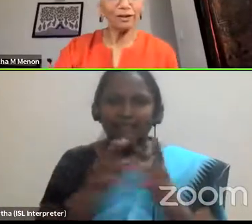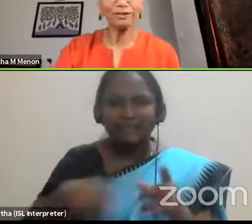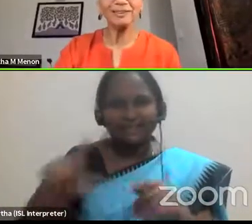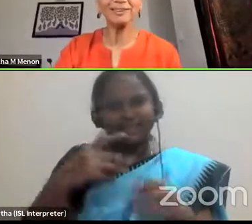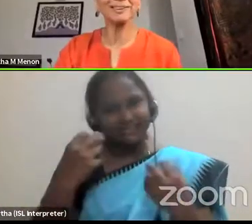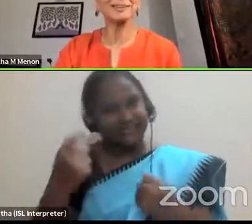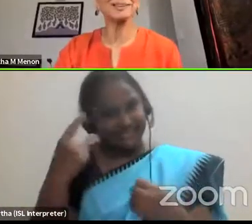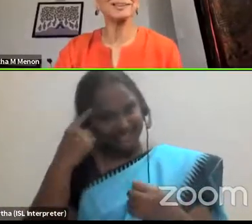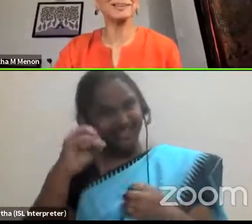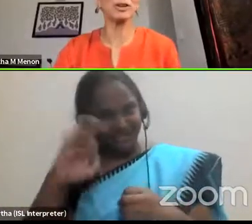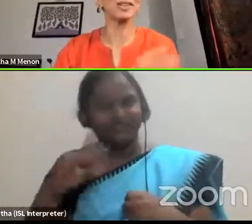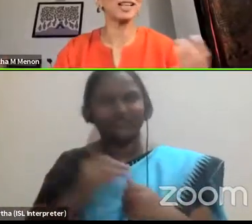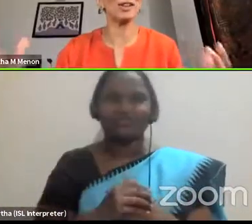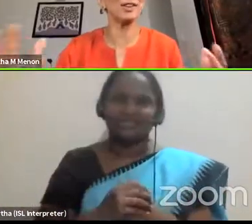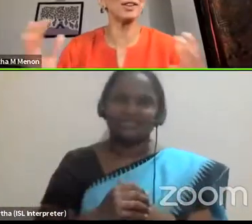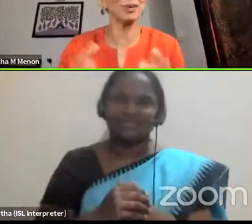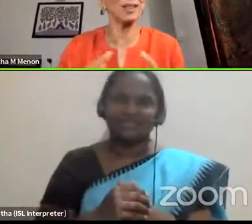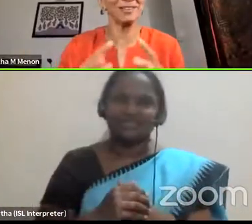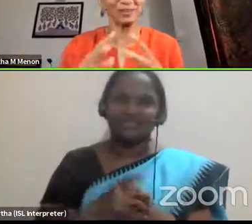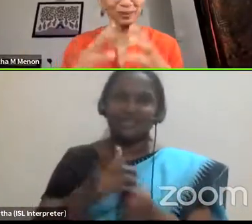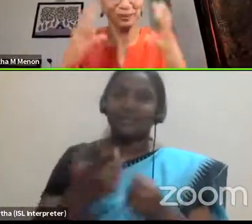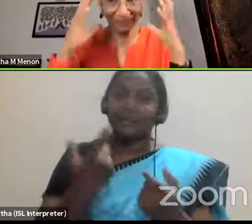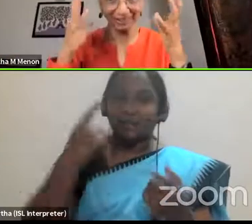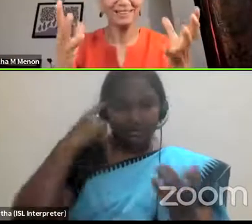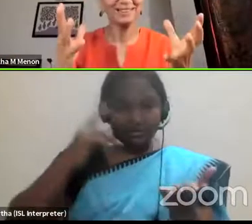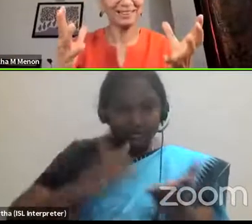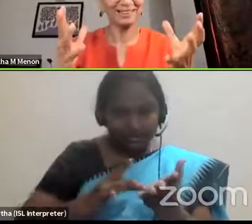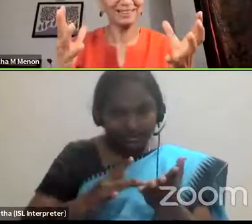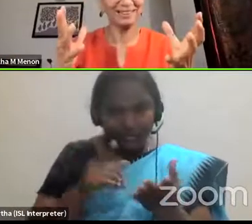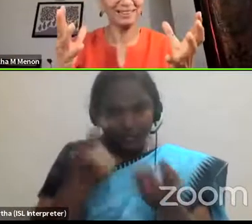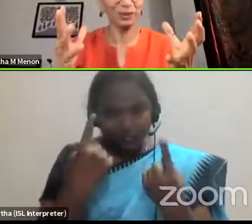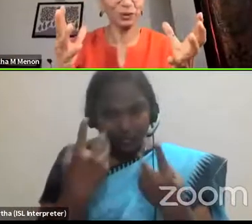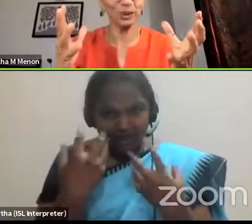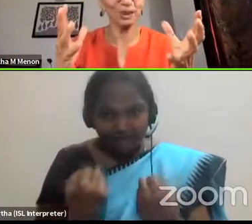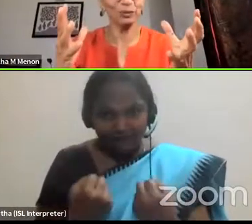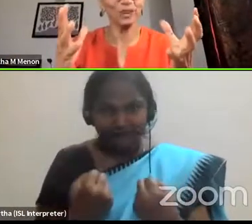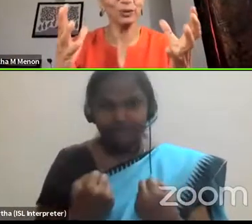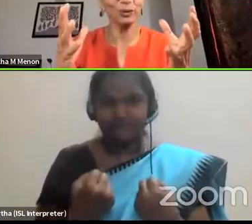can think of, because technology is once you